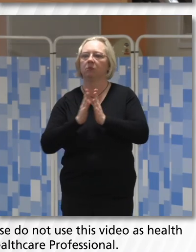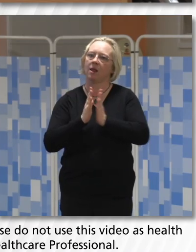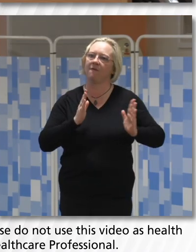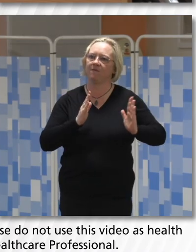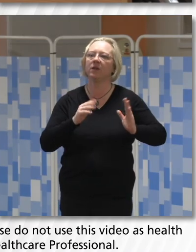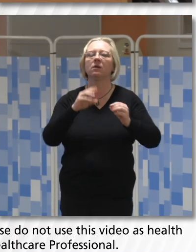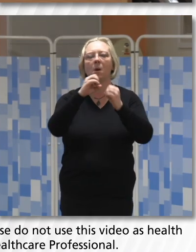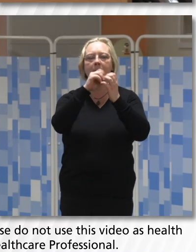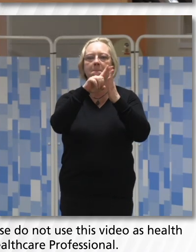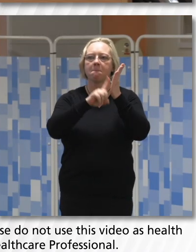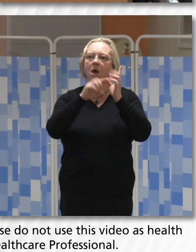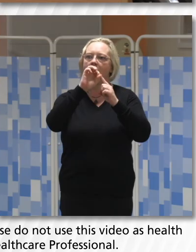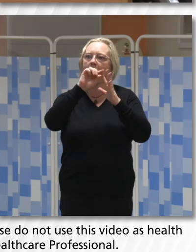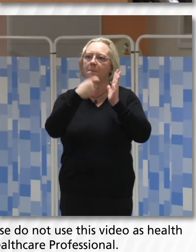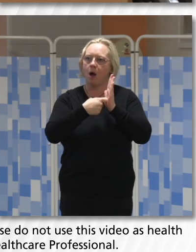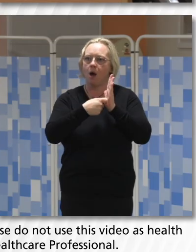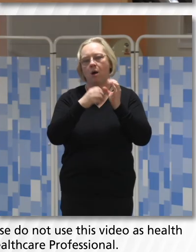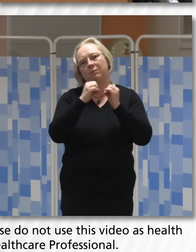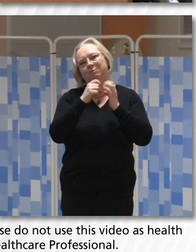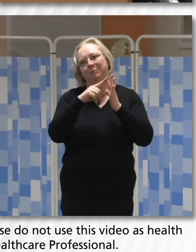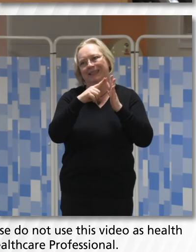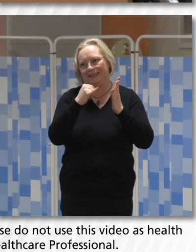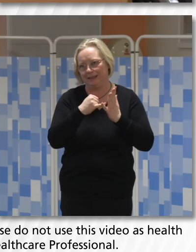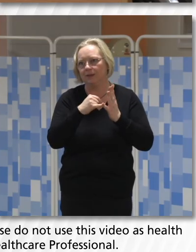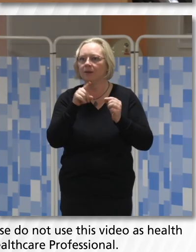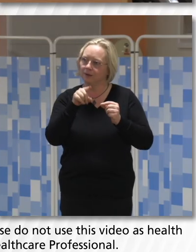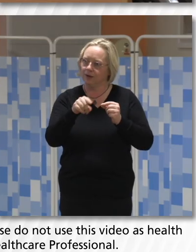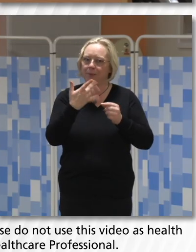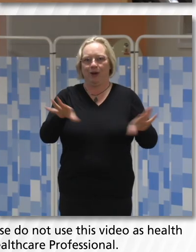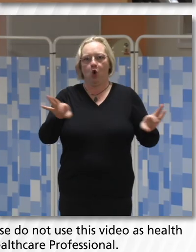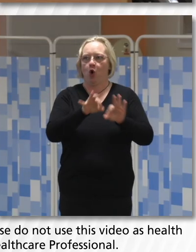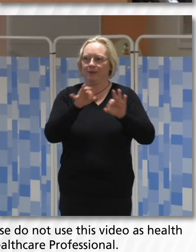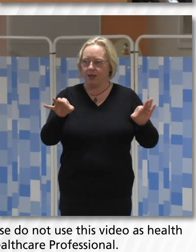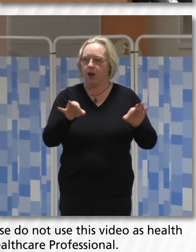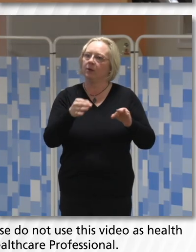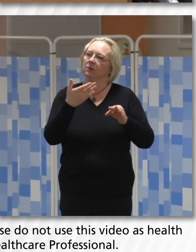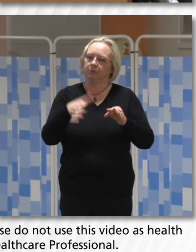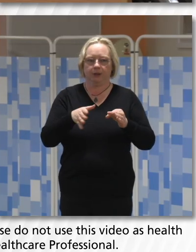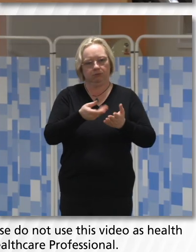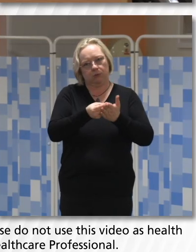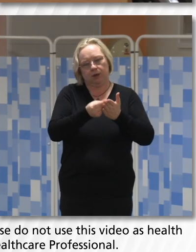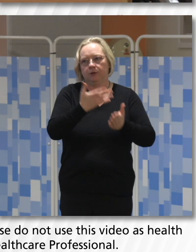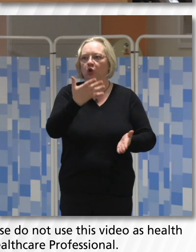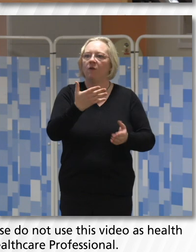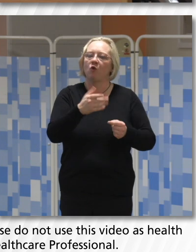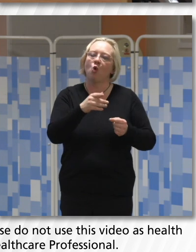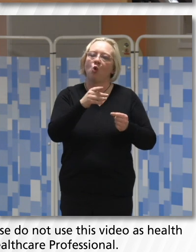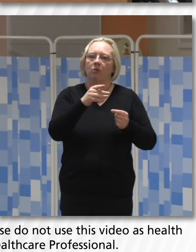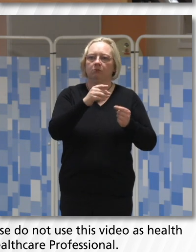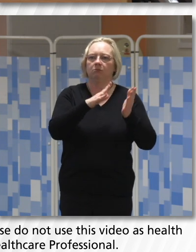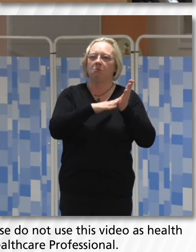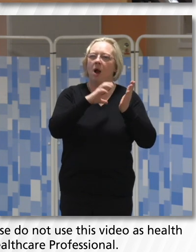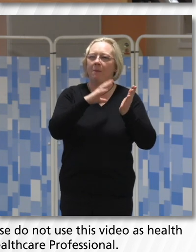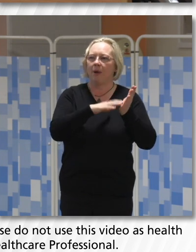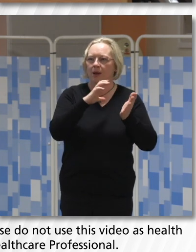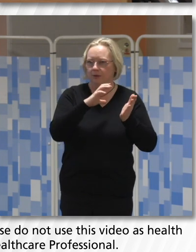had a fun concert for the whole day and raised money for the Nightingale Macmillan unit. So we're super lucky to have lots of amazing supporters